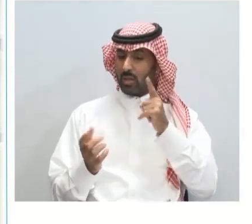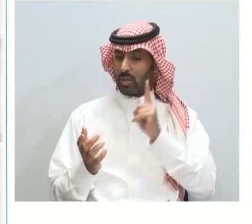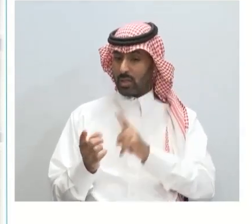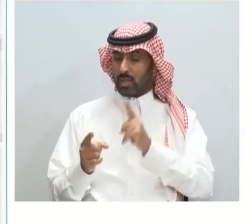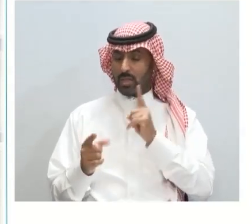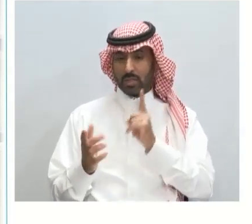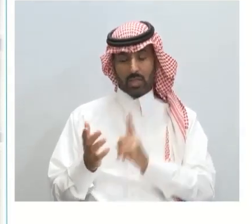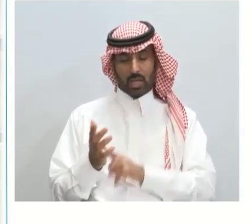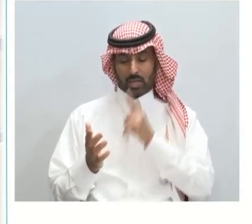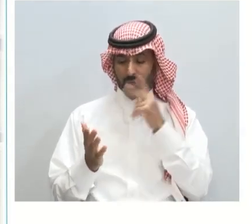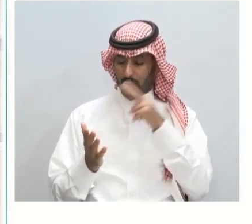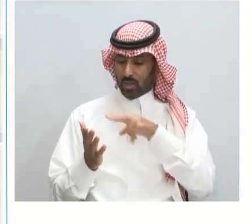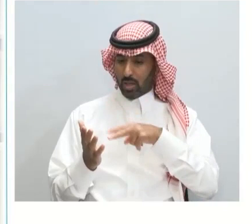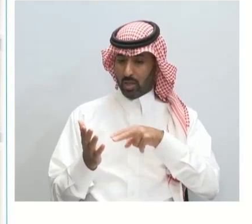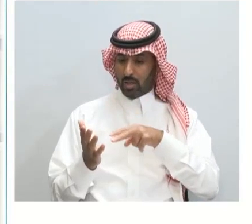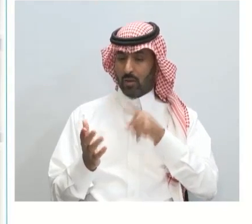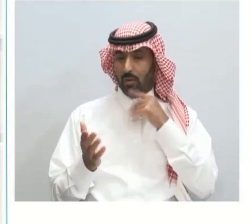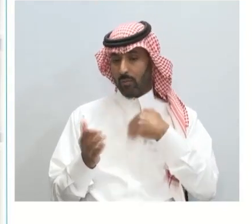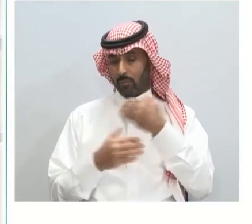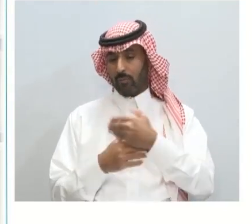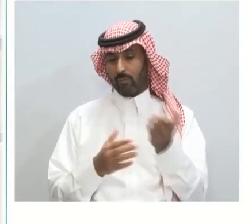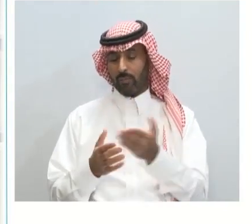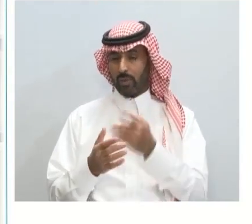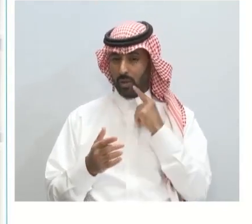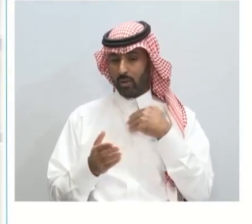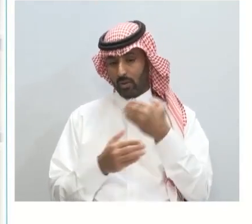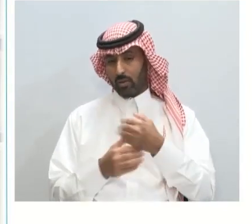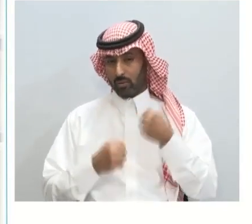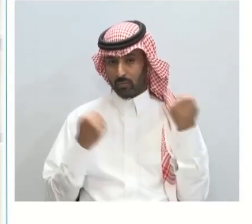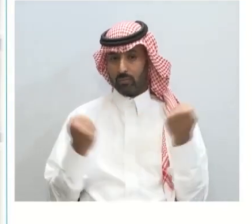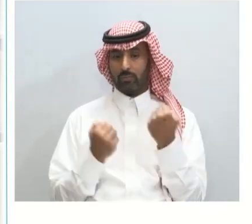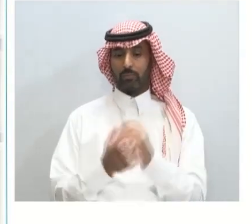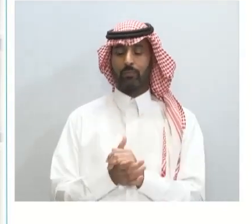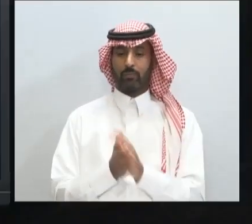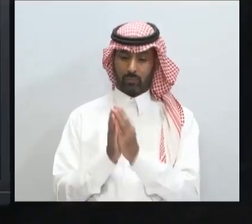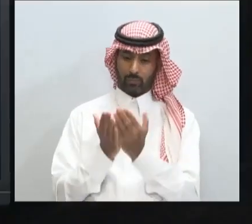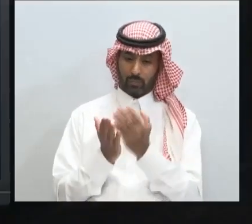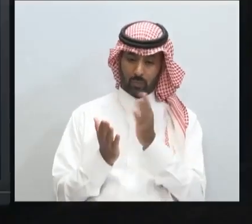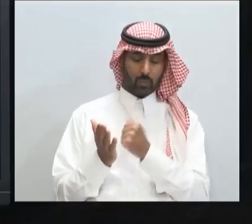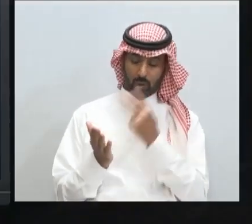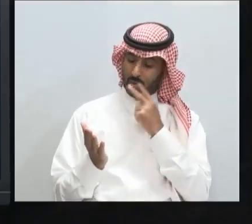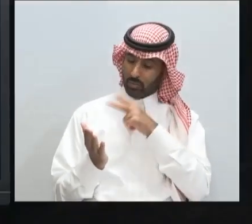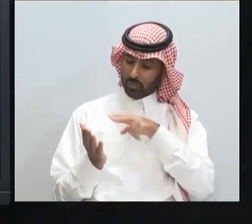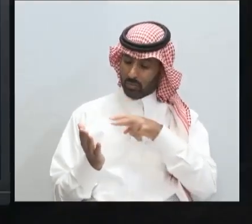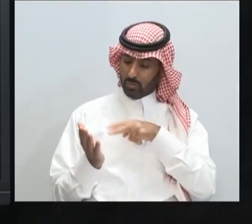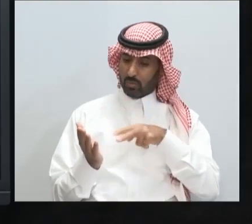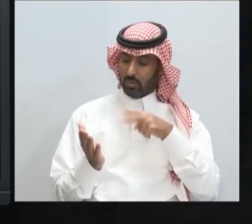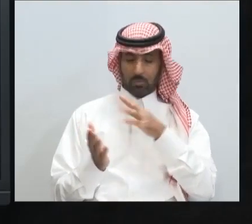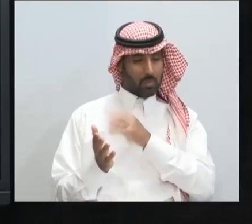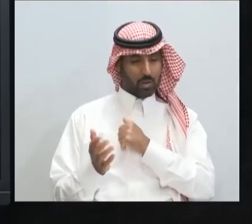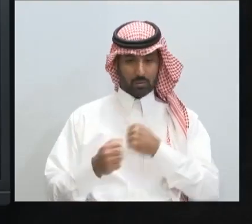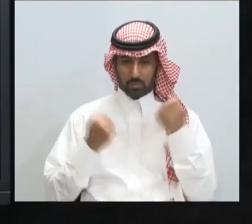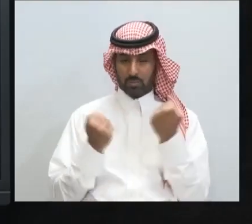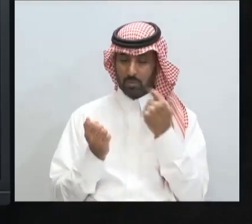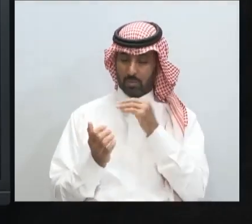purpose for reading beyond that of doing exercises in a book. So we don't just read to do exercises and